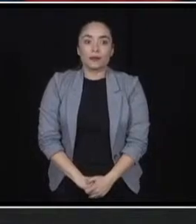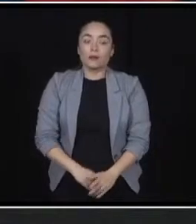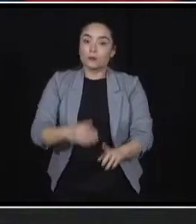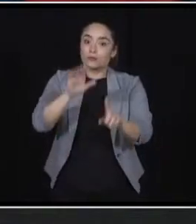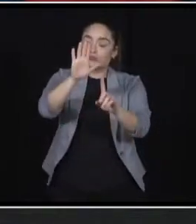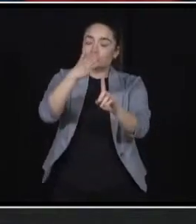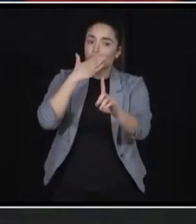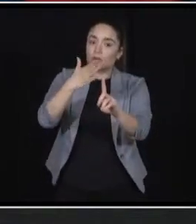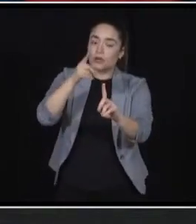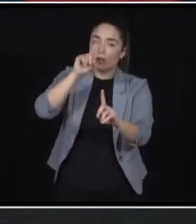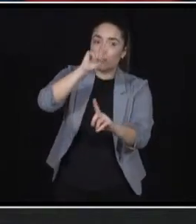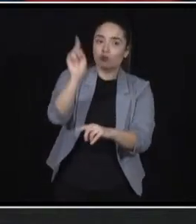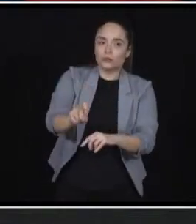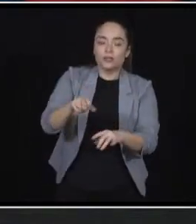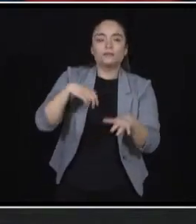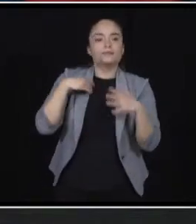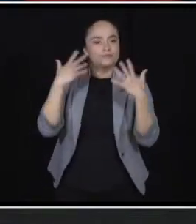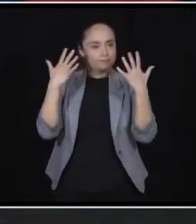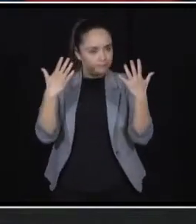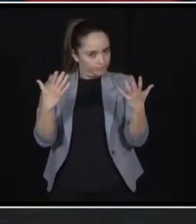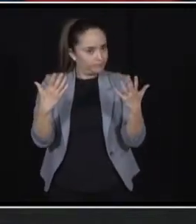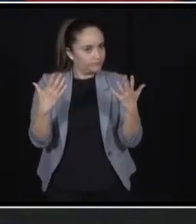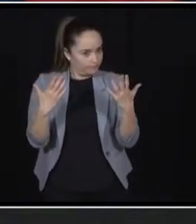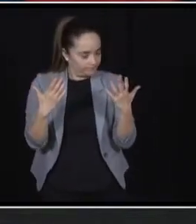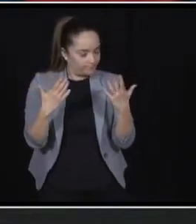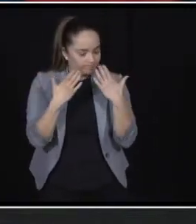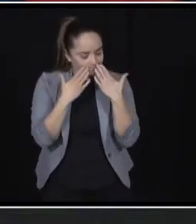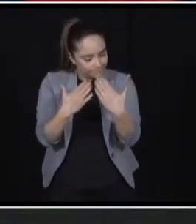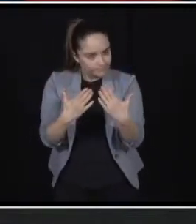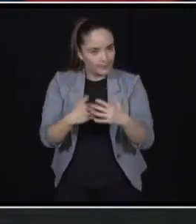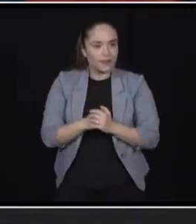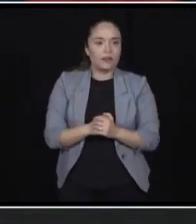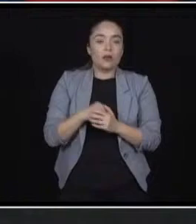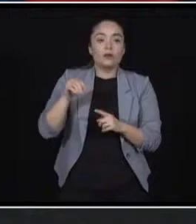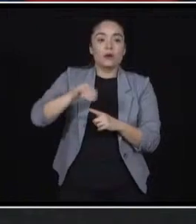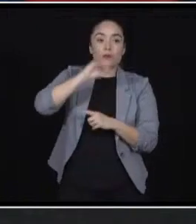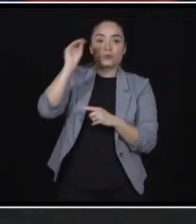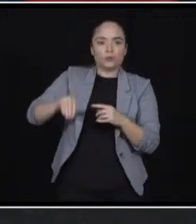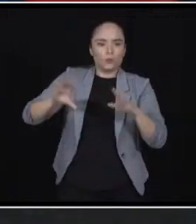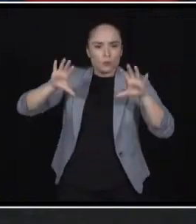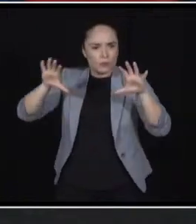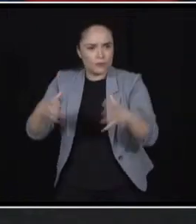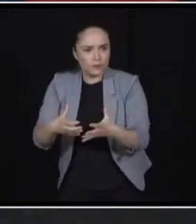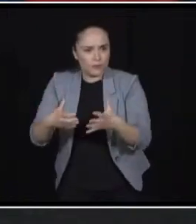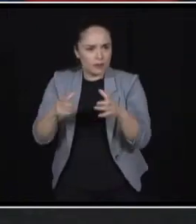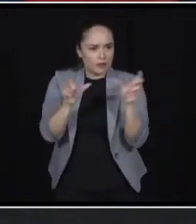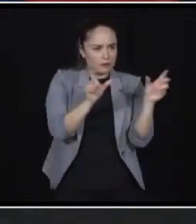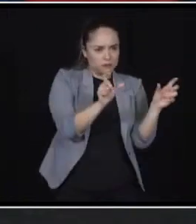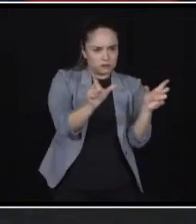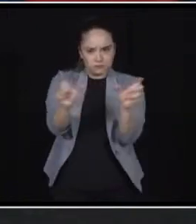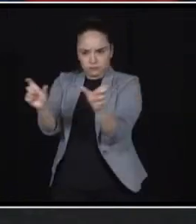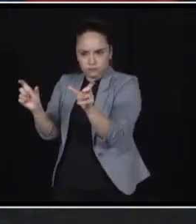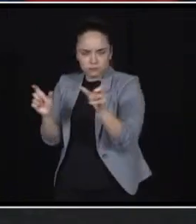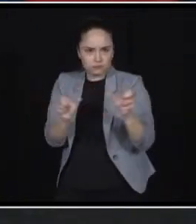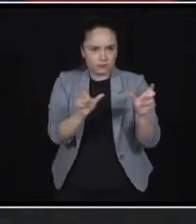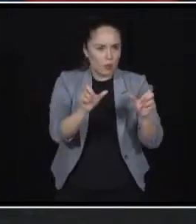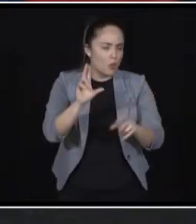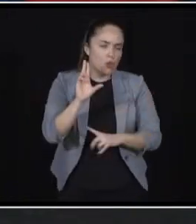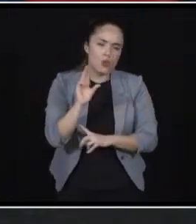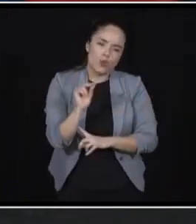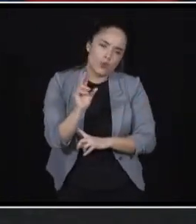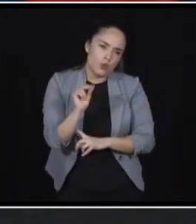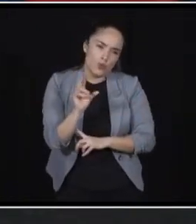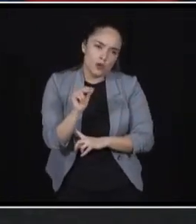herd immunity. That's a really tough target to meet, but we are going to meet it, considering